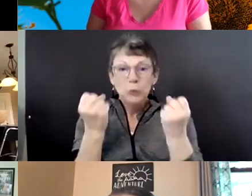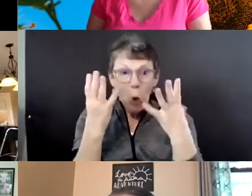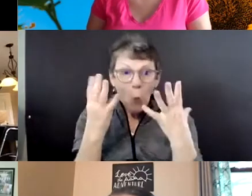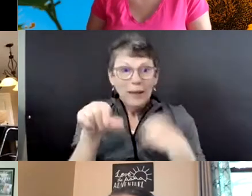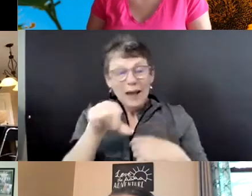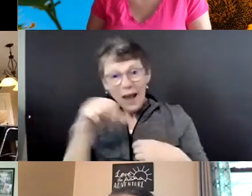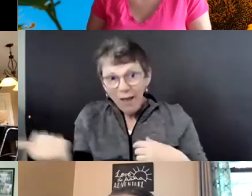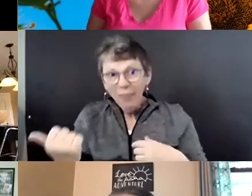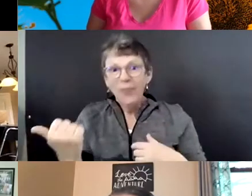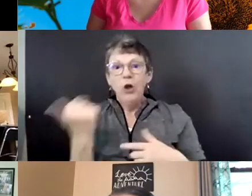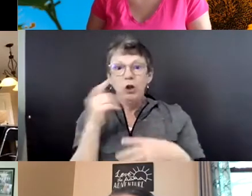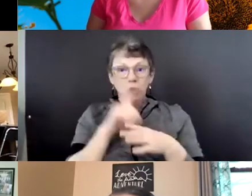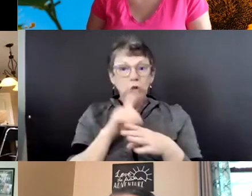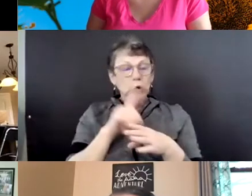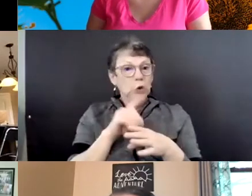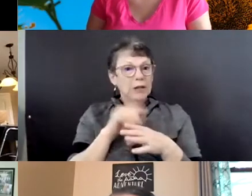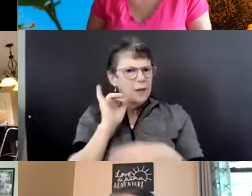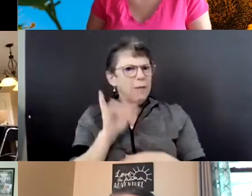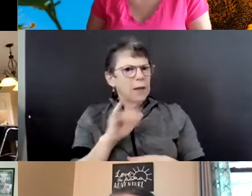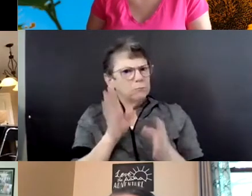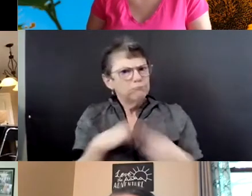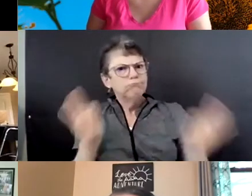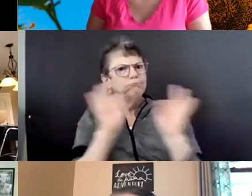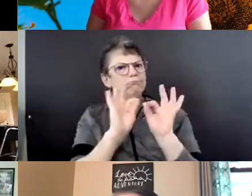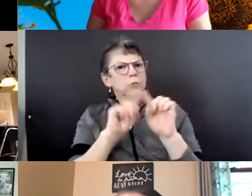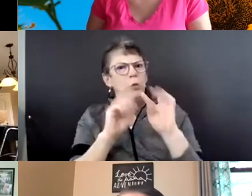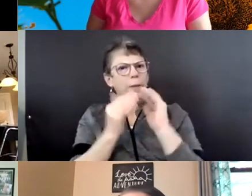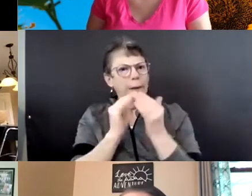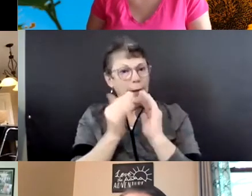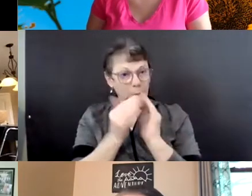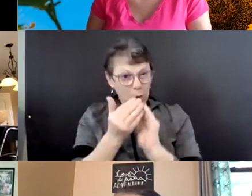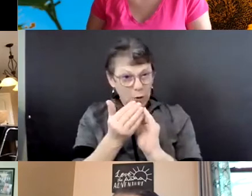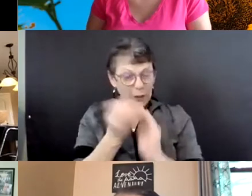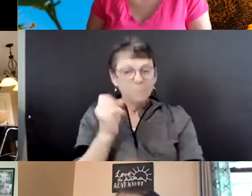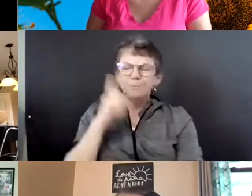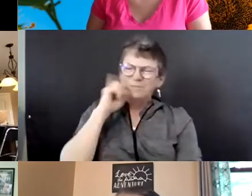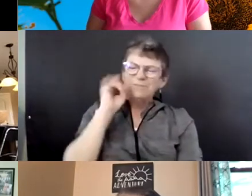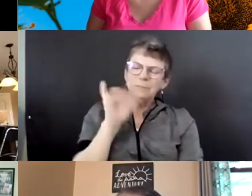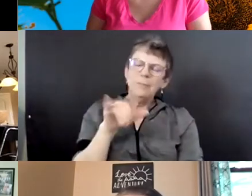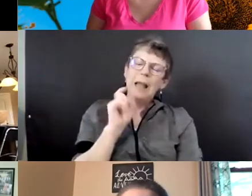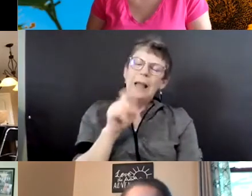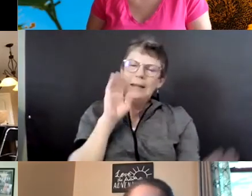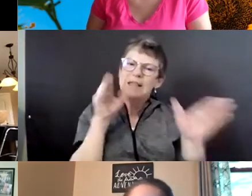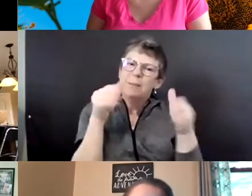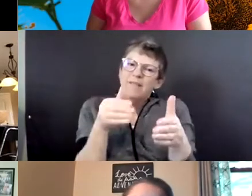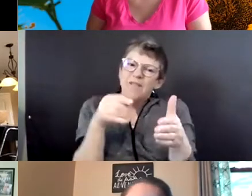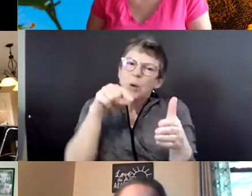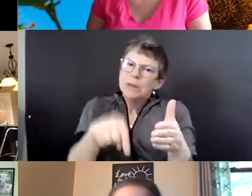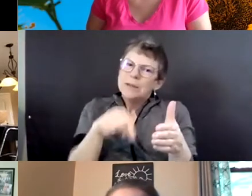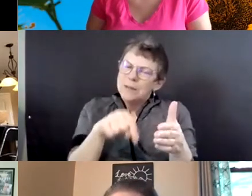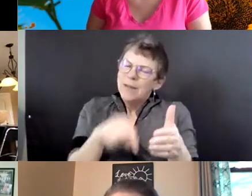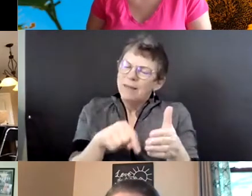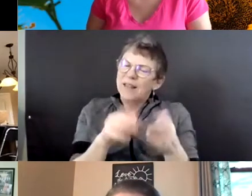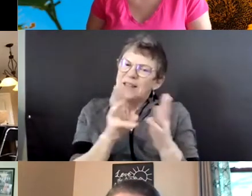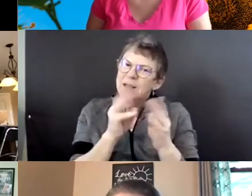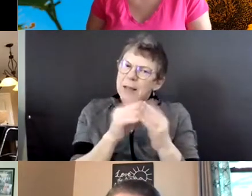to keeping our economy and our communities running. So I really think that that needs to be a focus this session. And I obviously